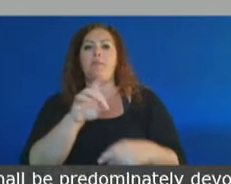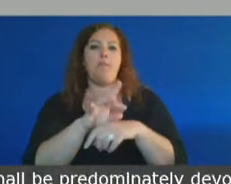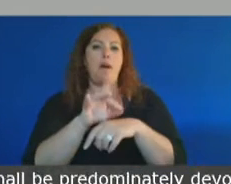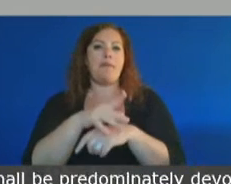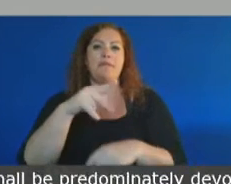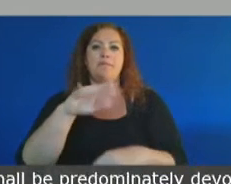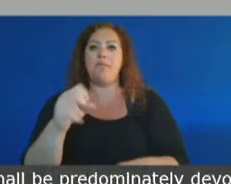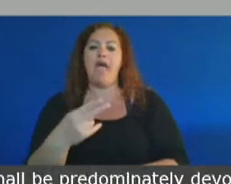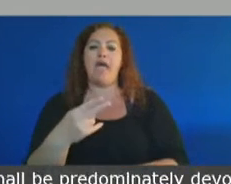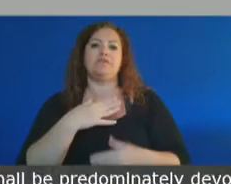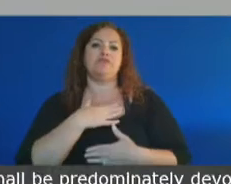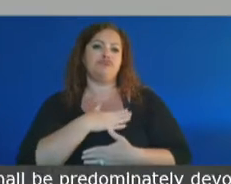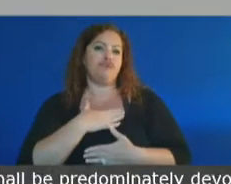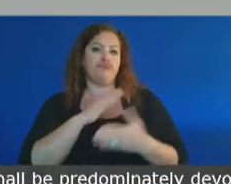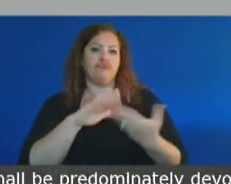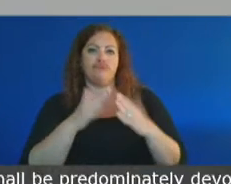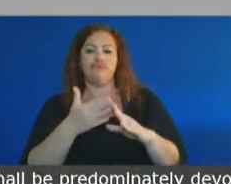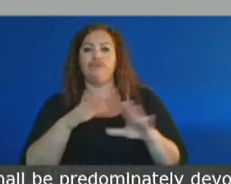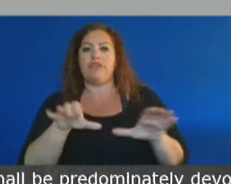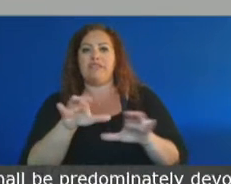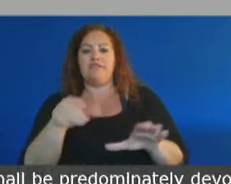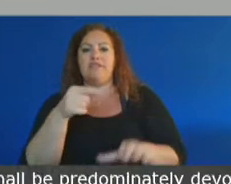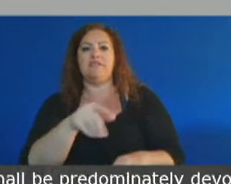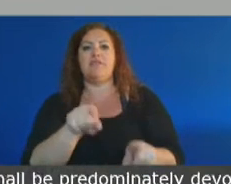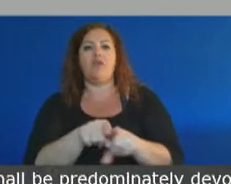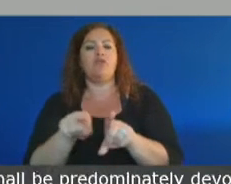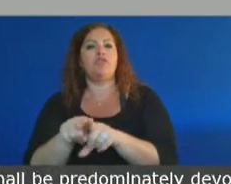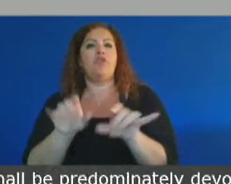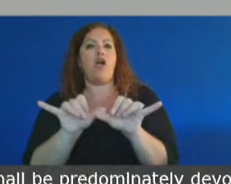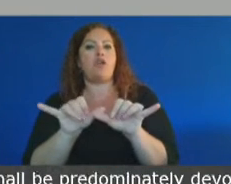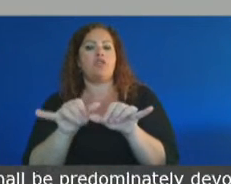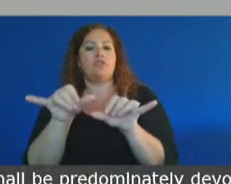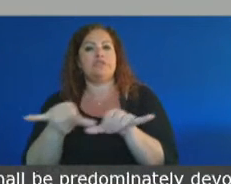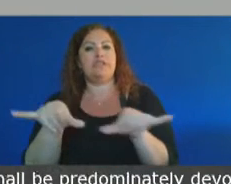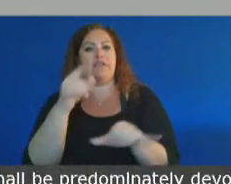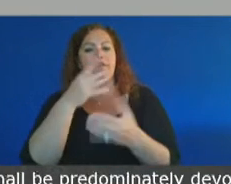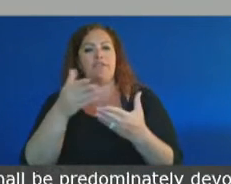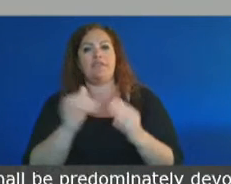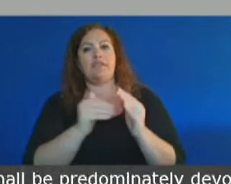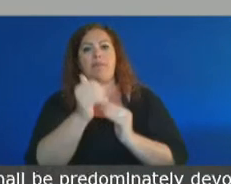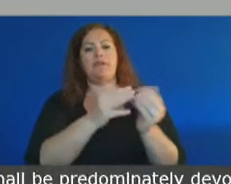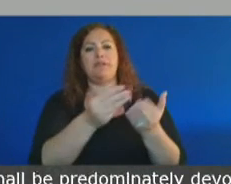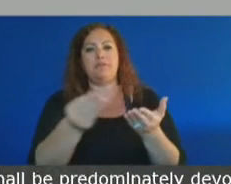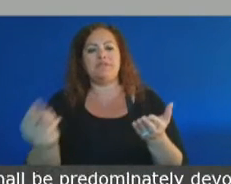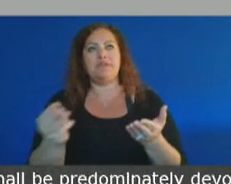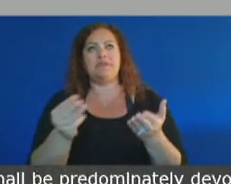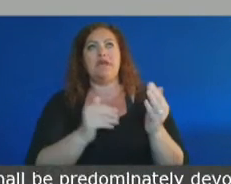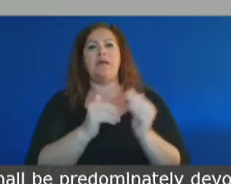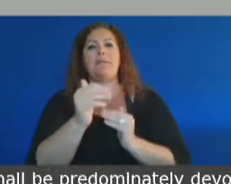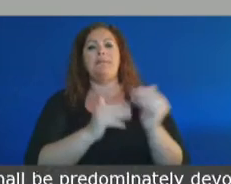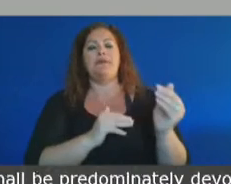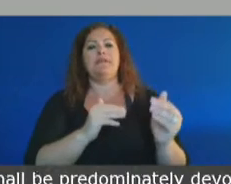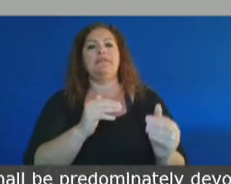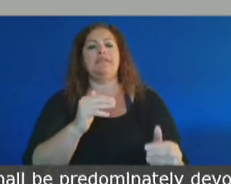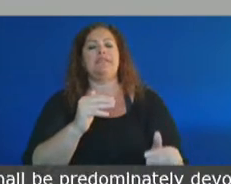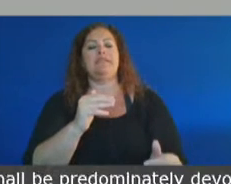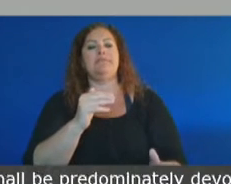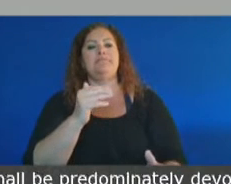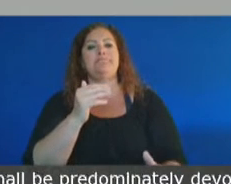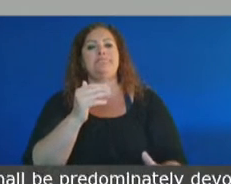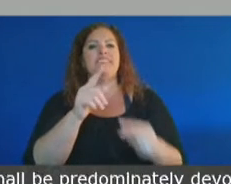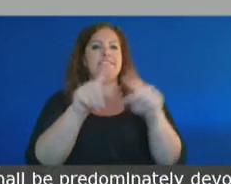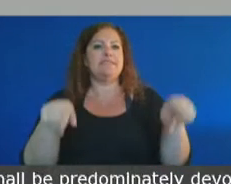activities uh also would provide for architectural standards for things like building materials and building uh sighting uh along